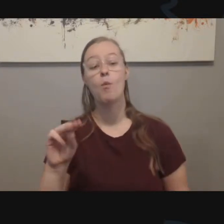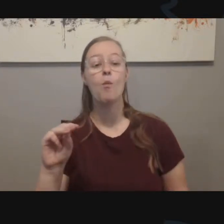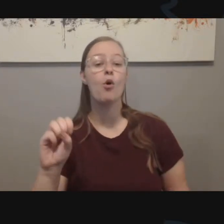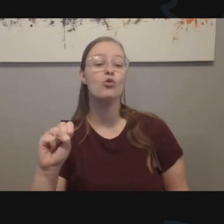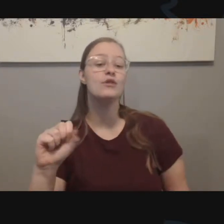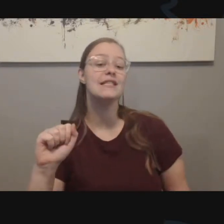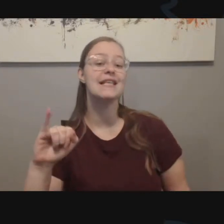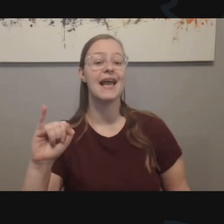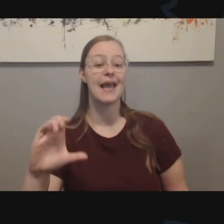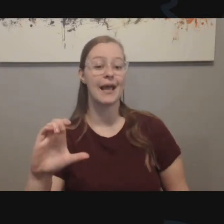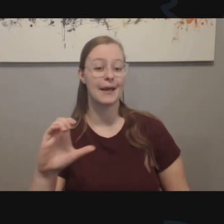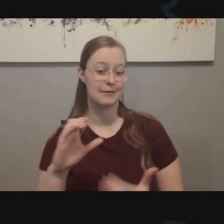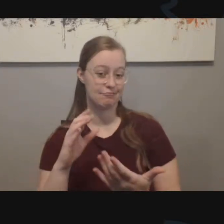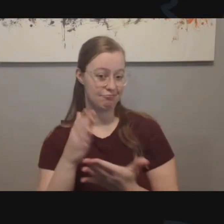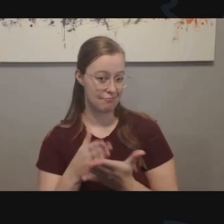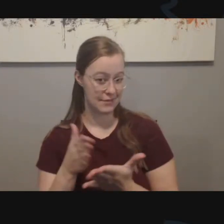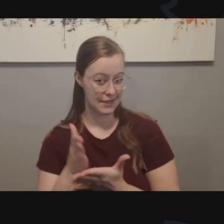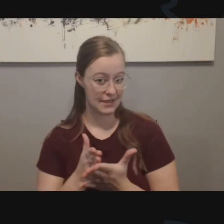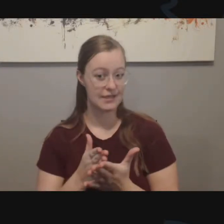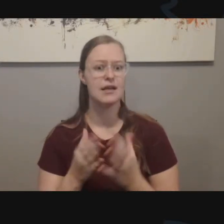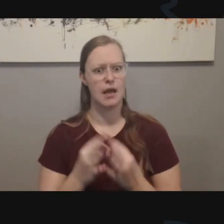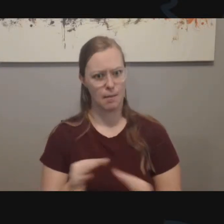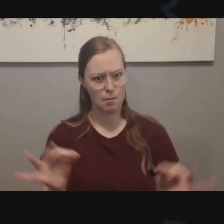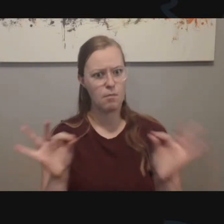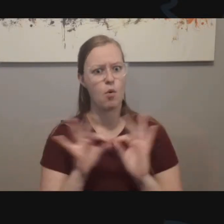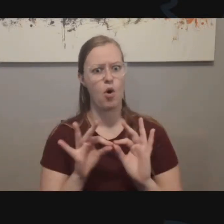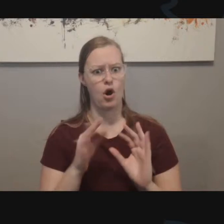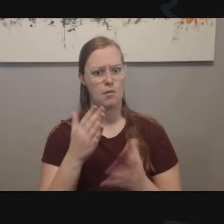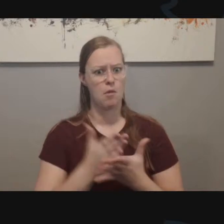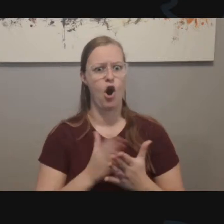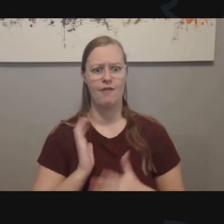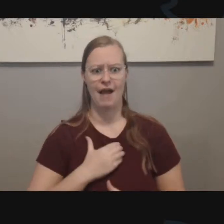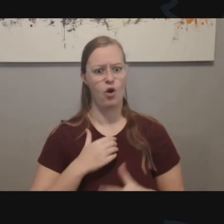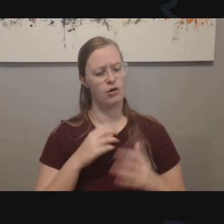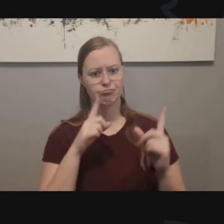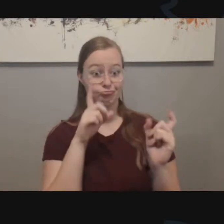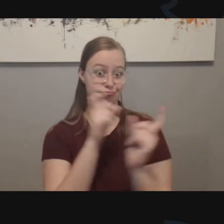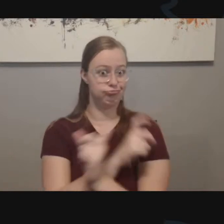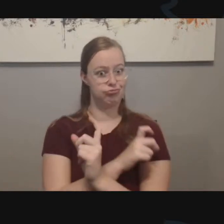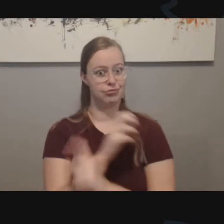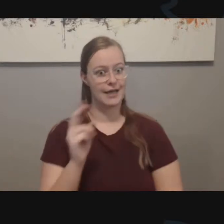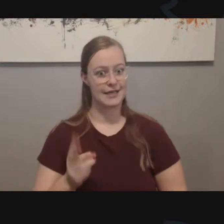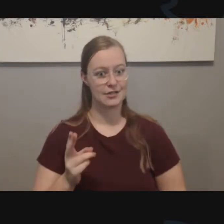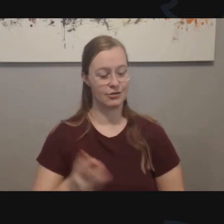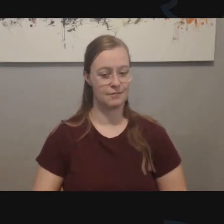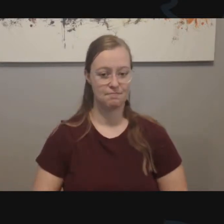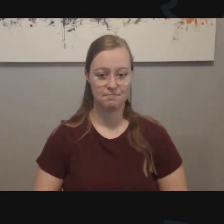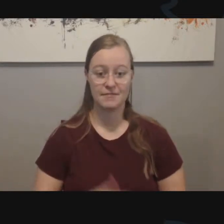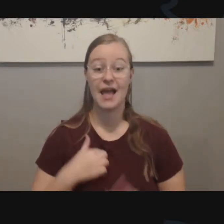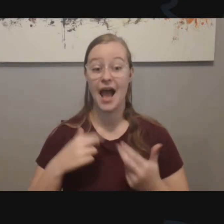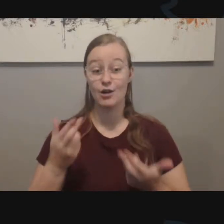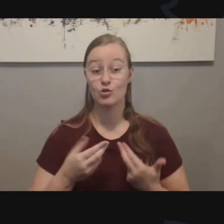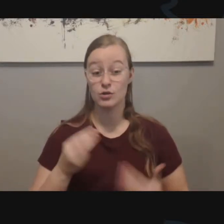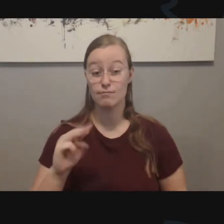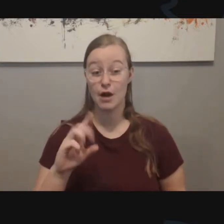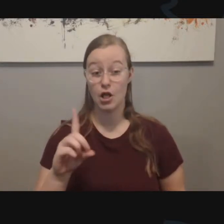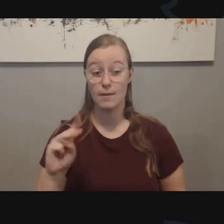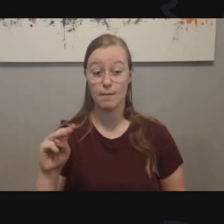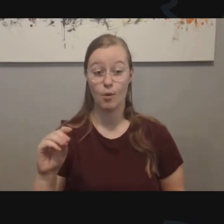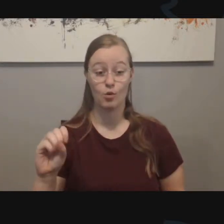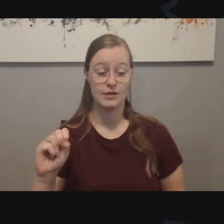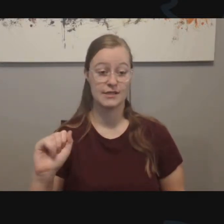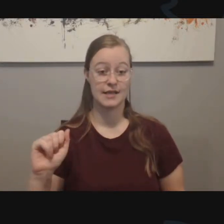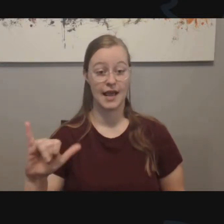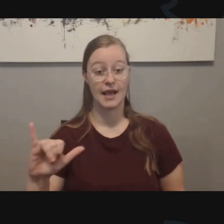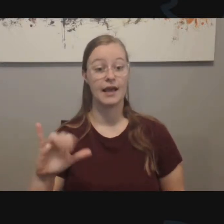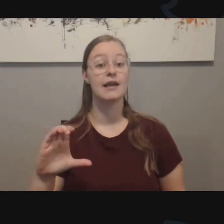pieces, give an important profile of our complicated history. Now, I introduced the Maryland Mosaic in our March Lunch